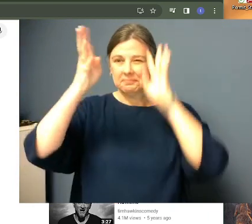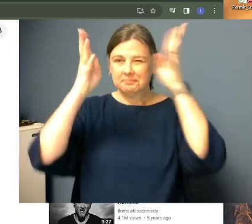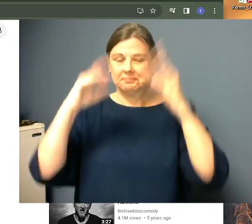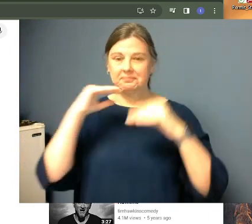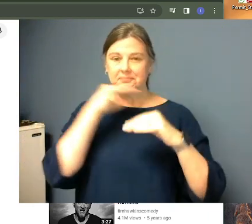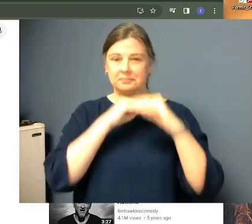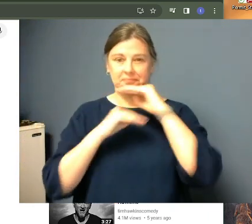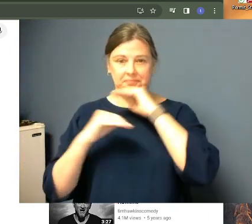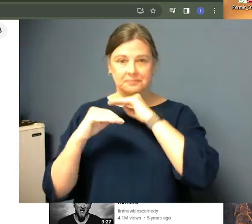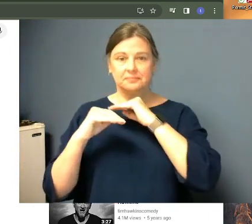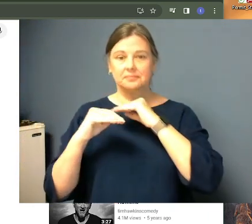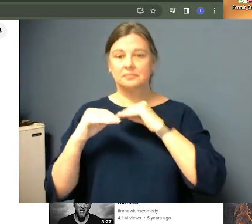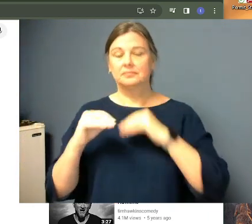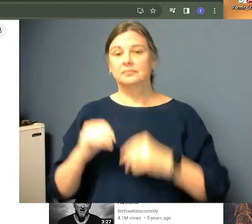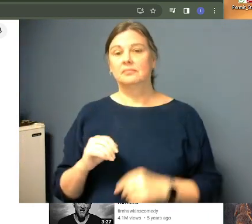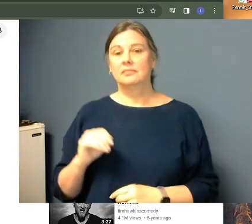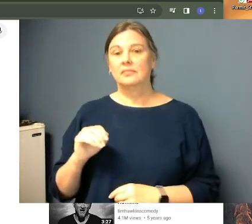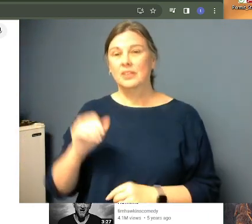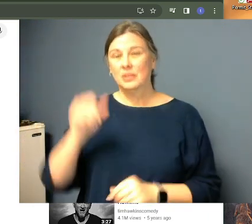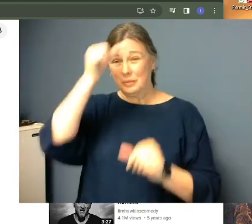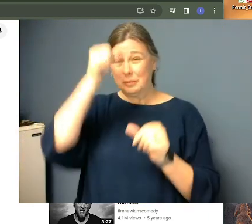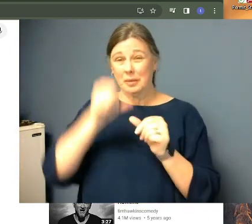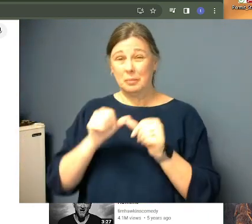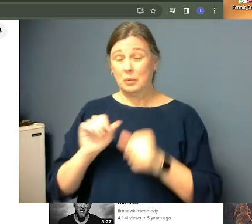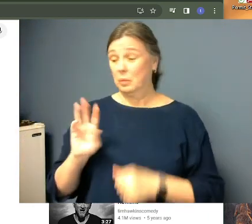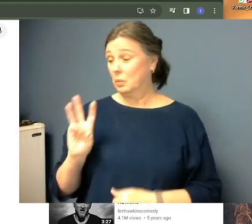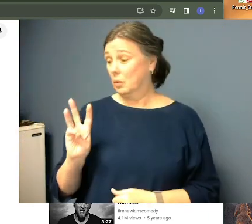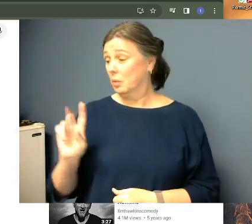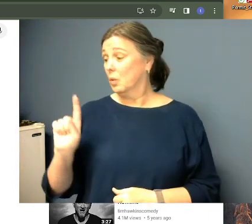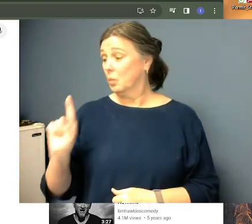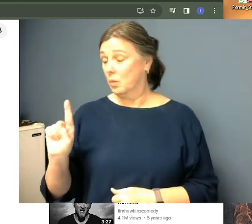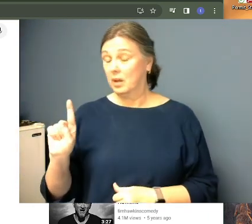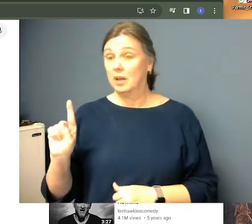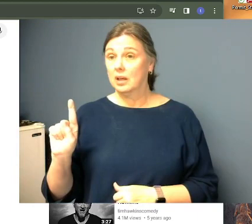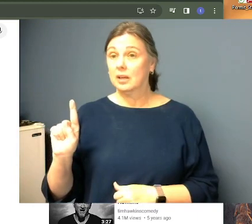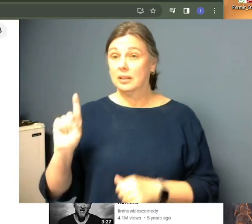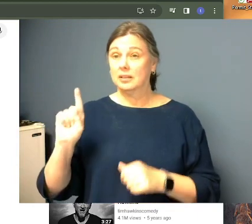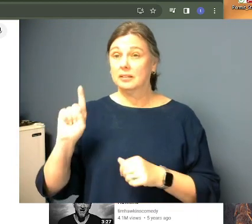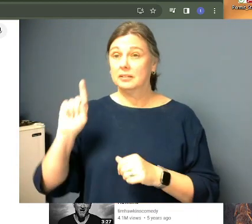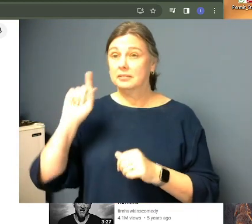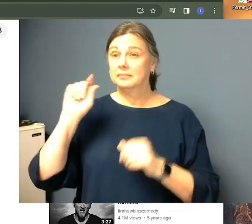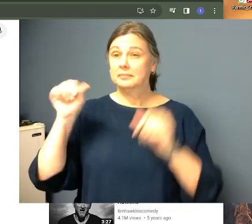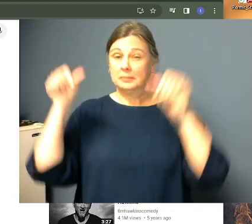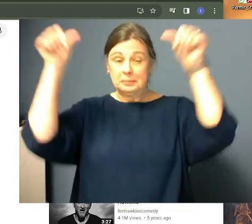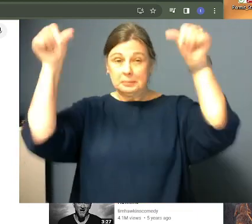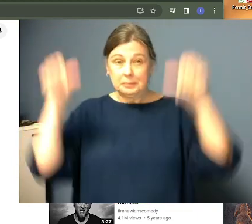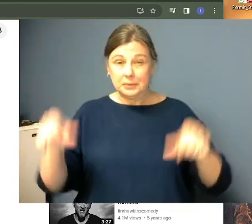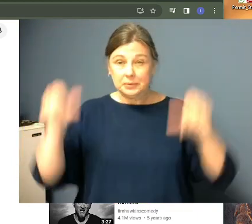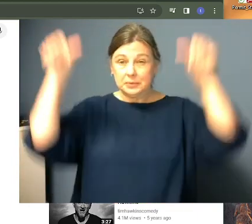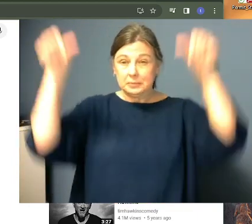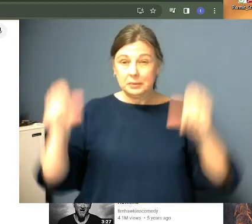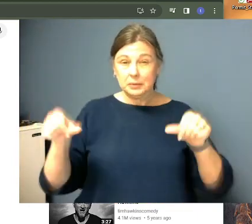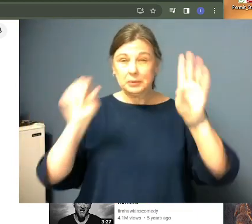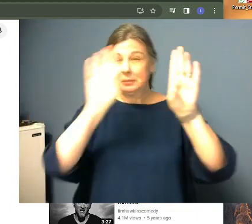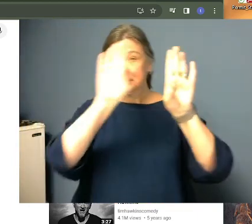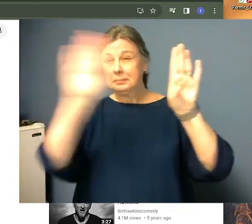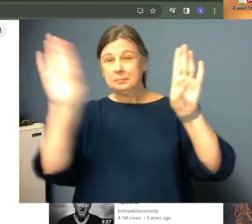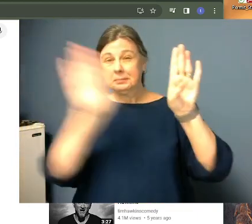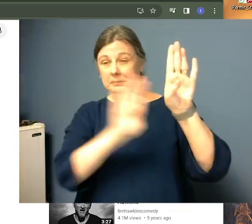One. Remember, we looked at a handful of images from World War One, and we saw that women were